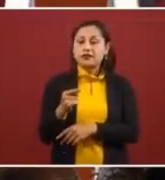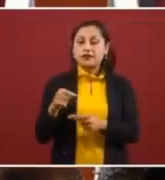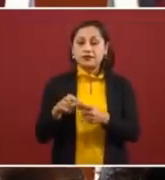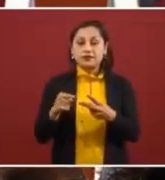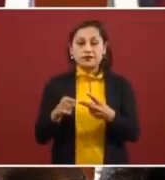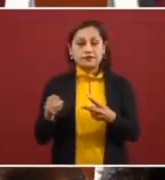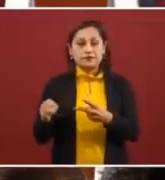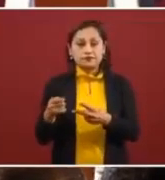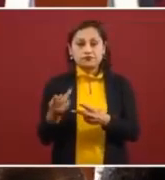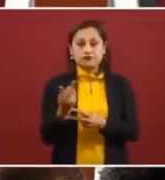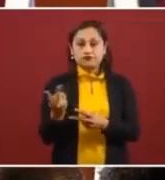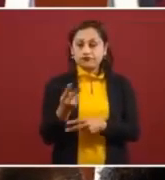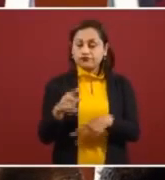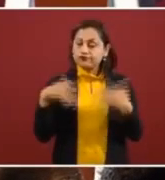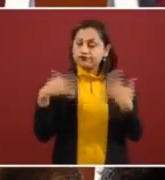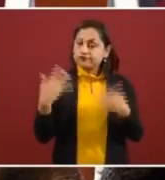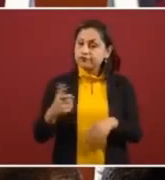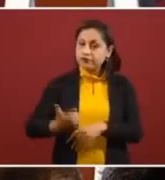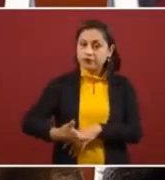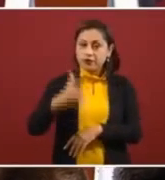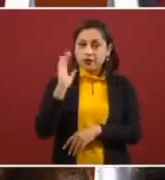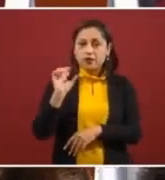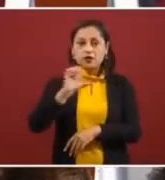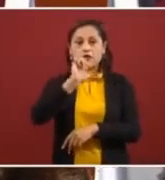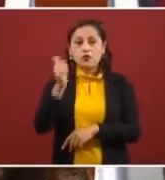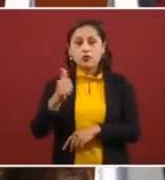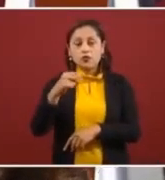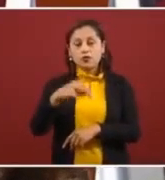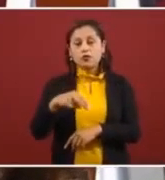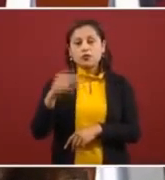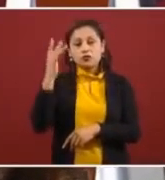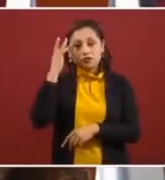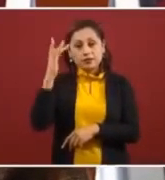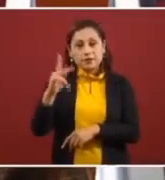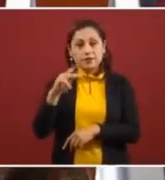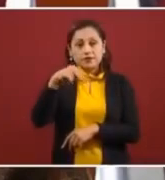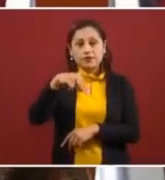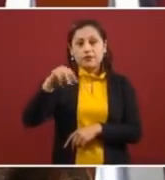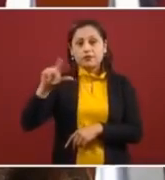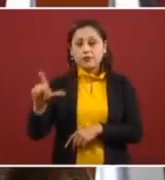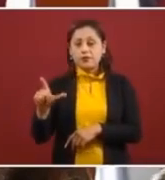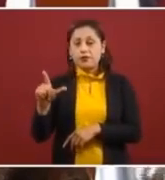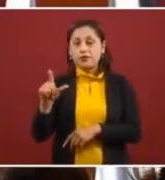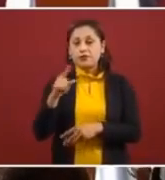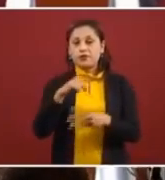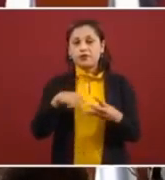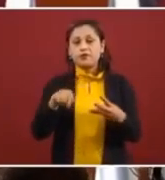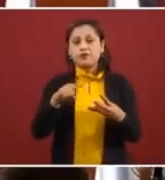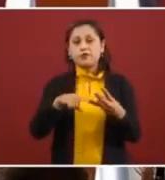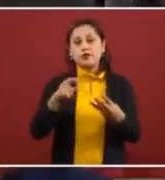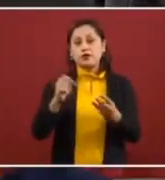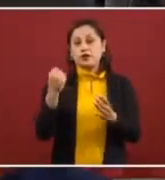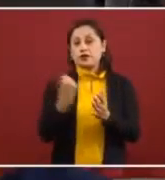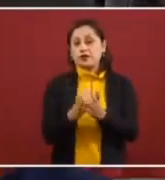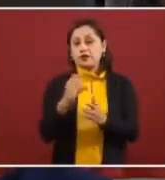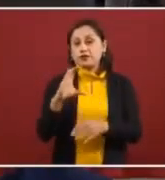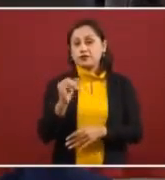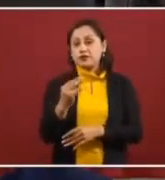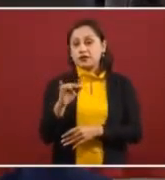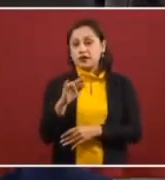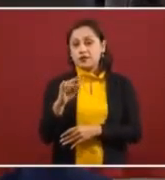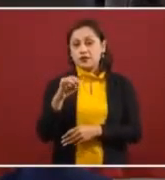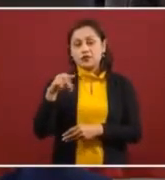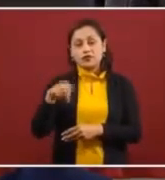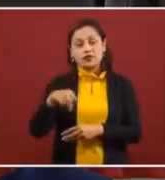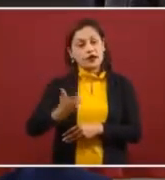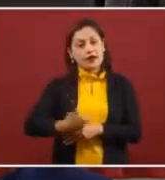constante en todo el país. Y Orsan del Norte en San Pedro, Nuevo León, con la categoría de marca en Chevron, la marca más cara. So the